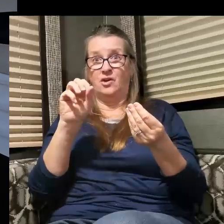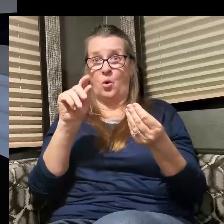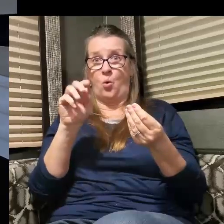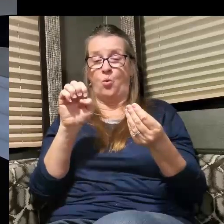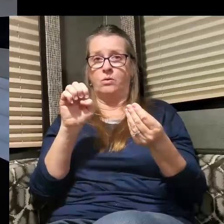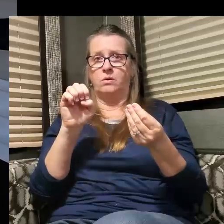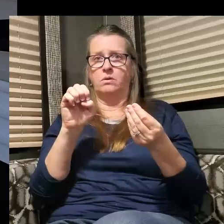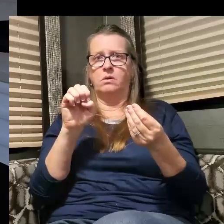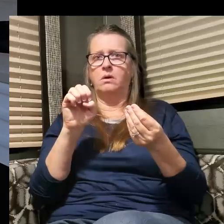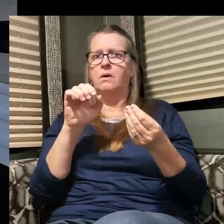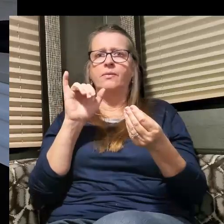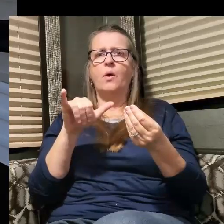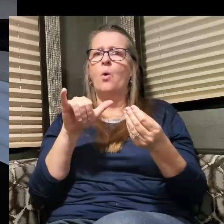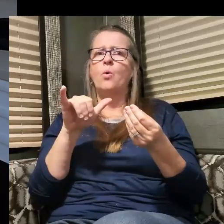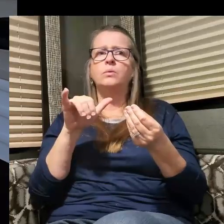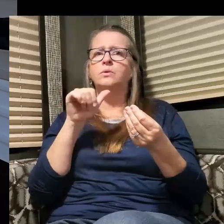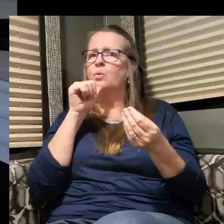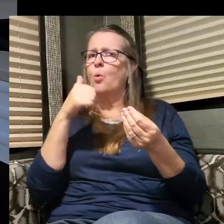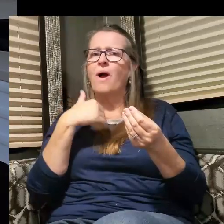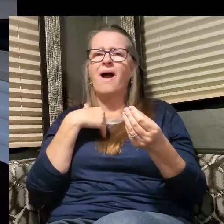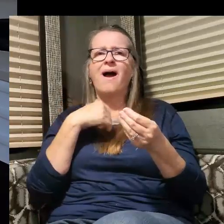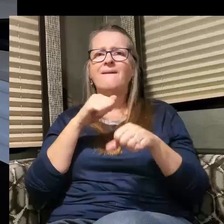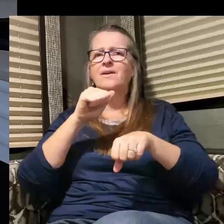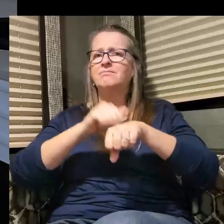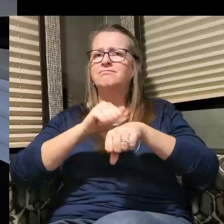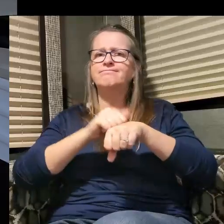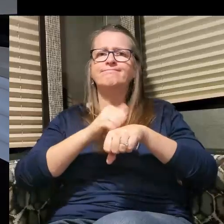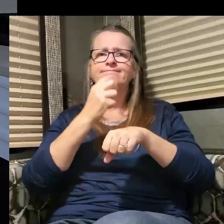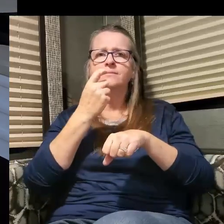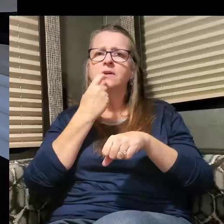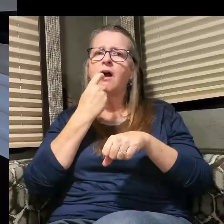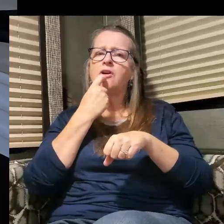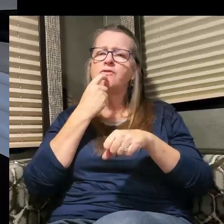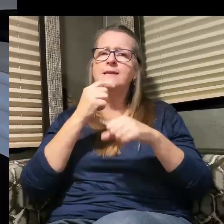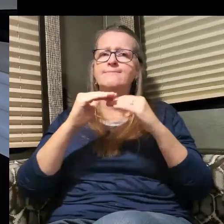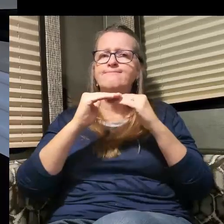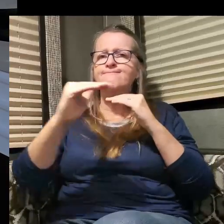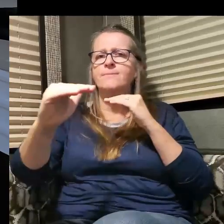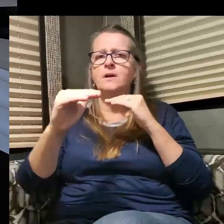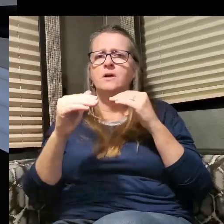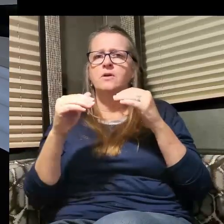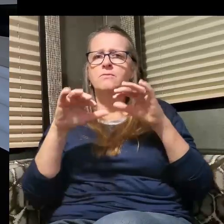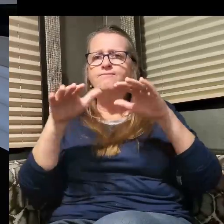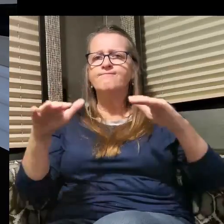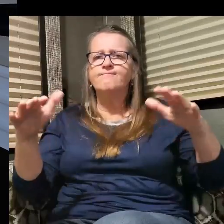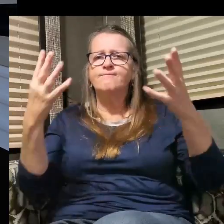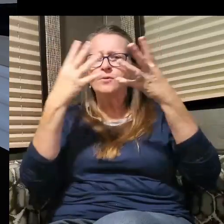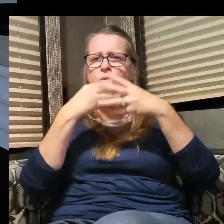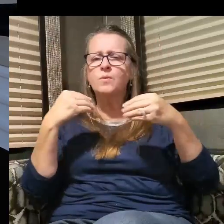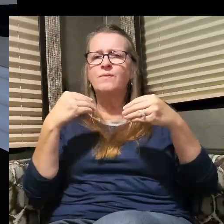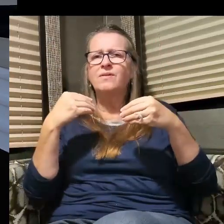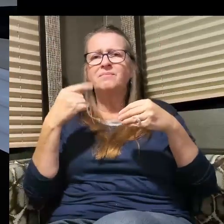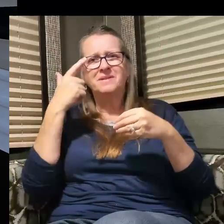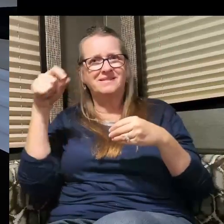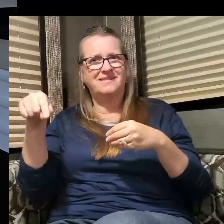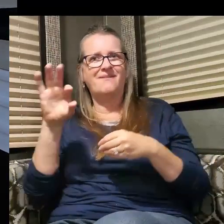tote, these are not campgrounds that have concrete and grass and that are beautiful, because those have full